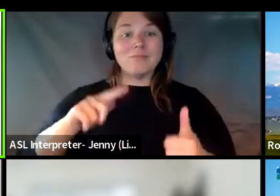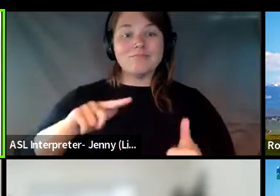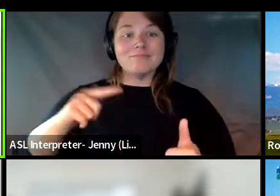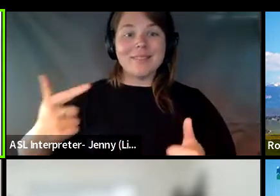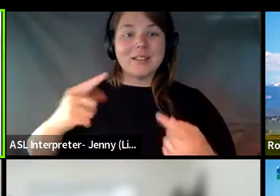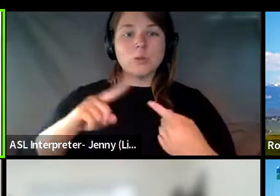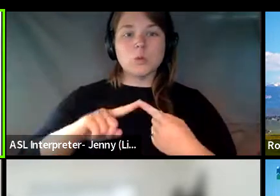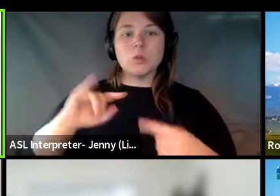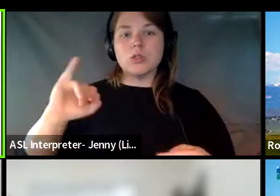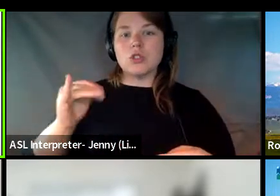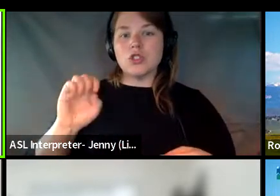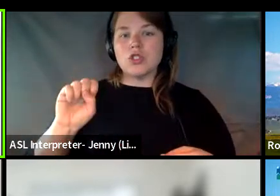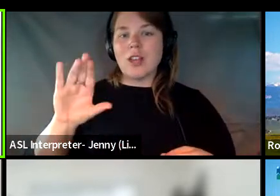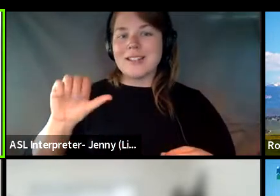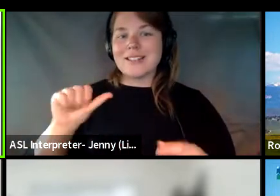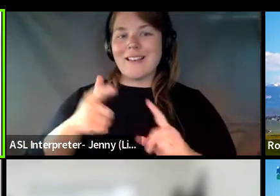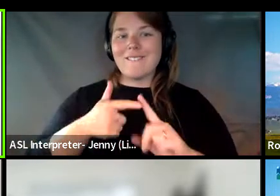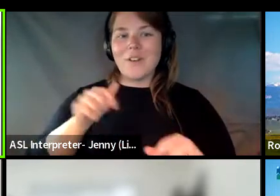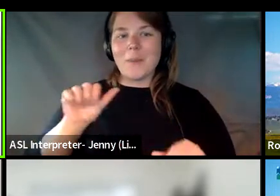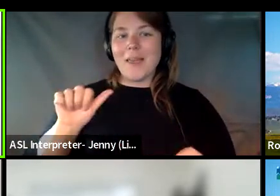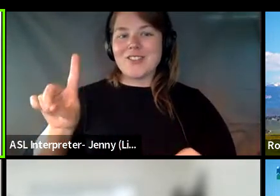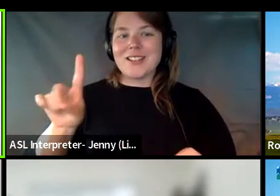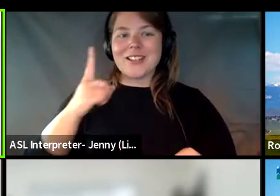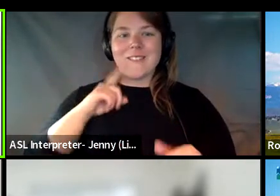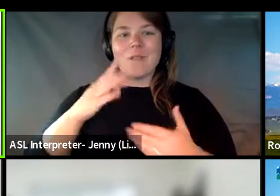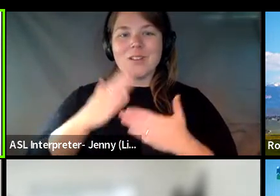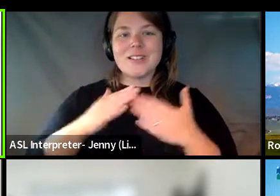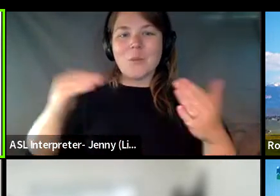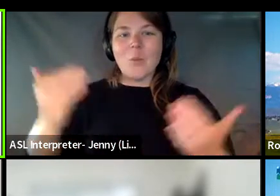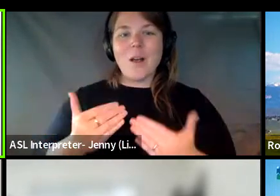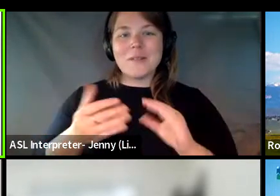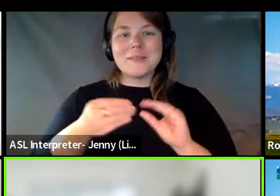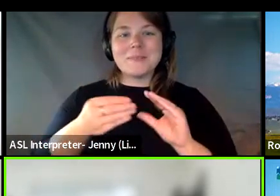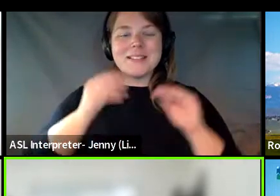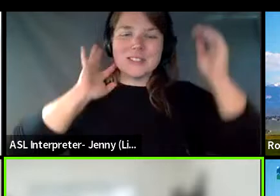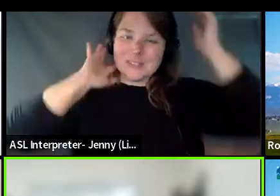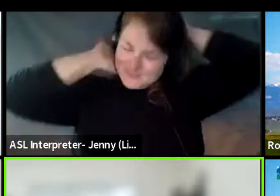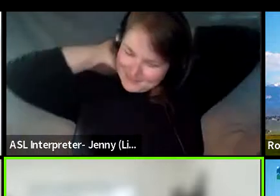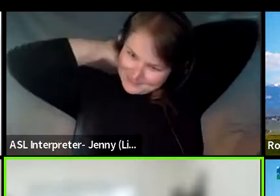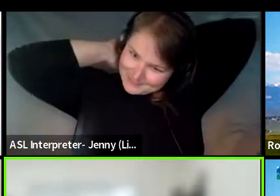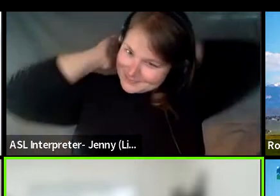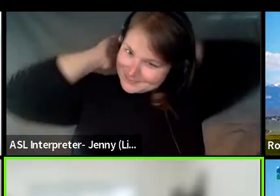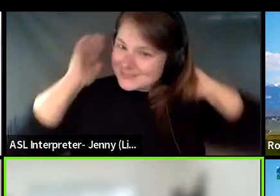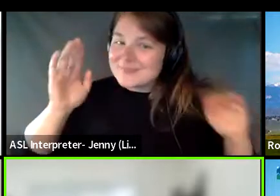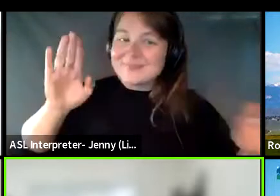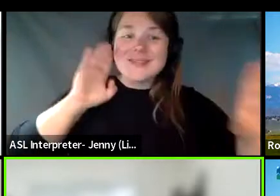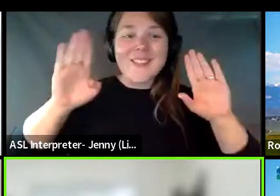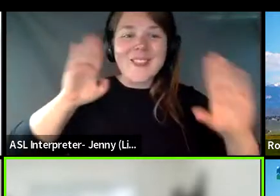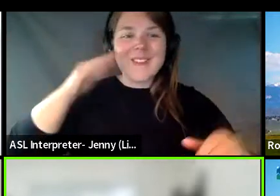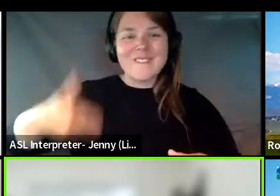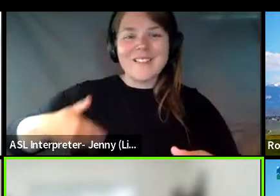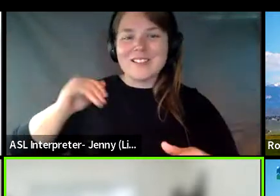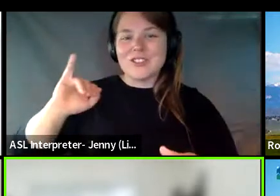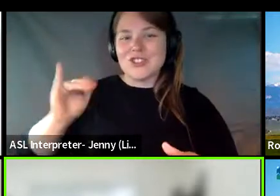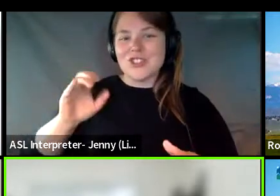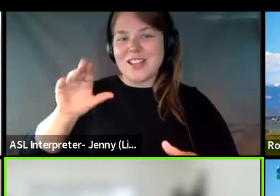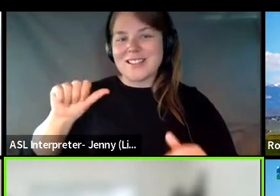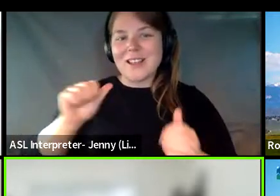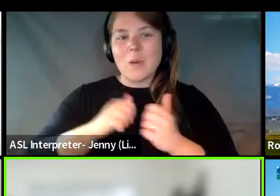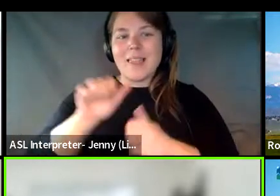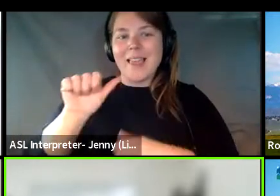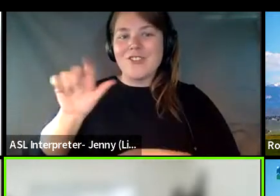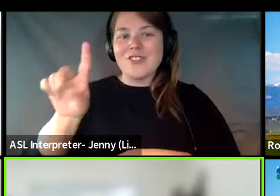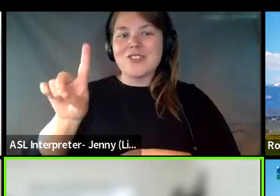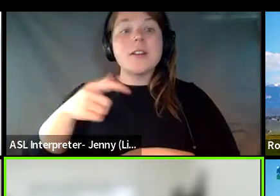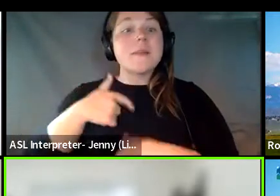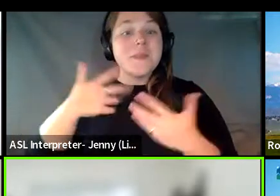to Jessica from the Air Districts for some welcoming remarks. Hello, this is Jessica with the Air District. I'd like to welcome you